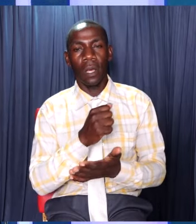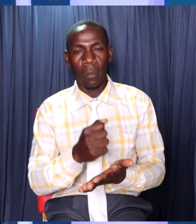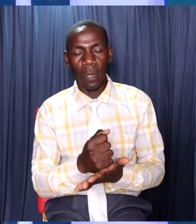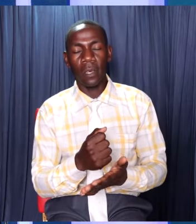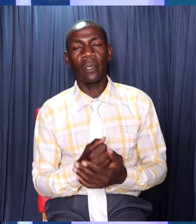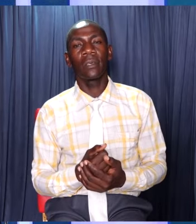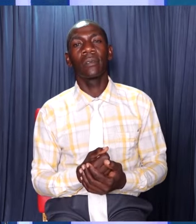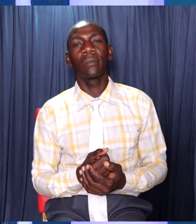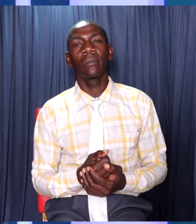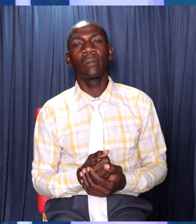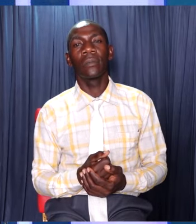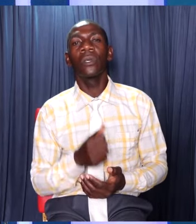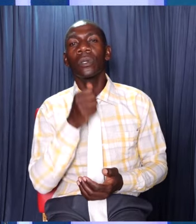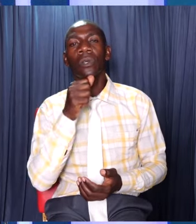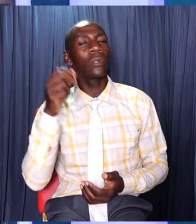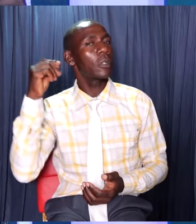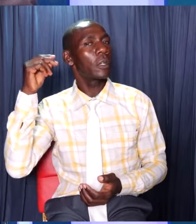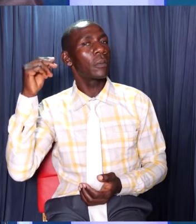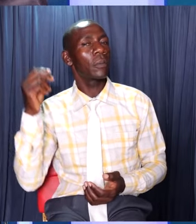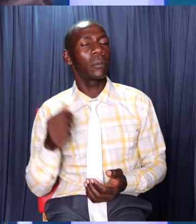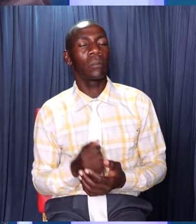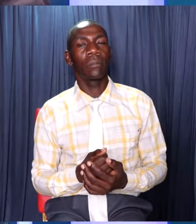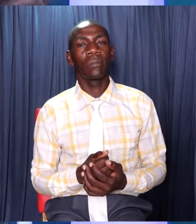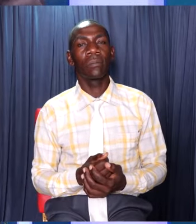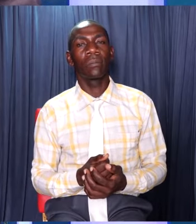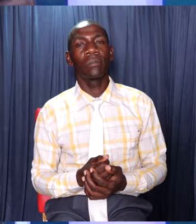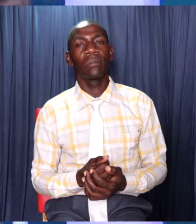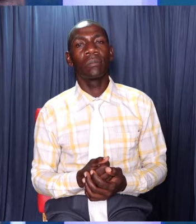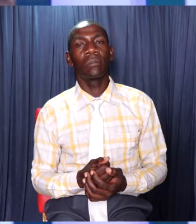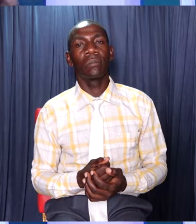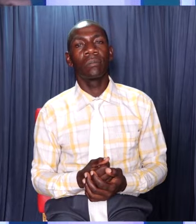Amen. Amen. Usikilizi. You don't listen anymore.